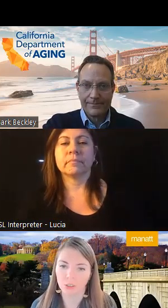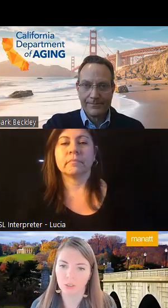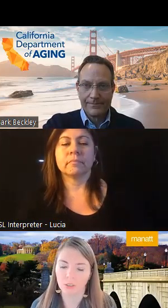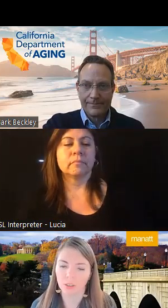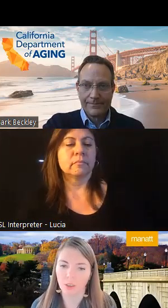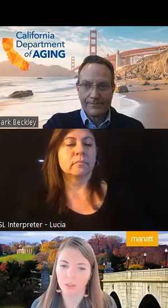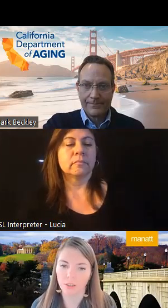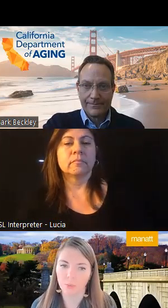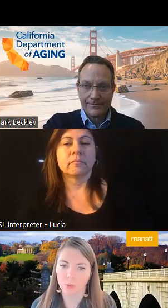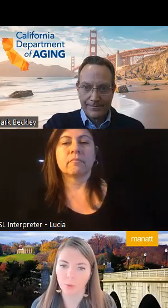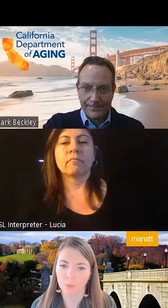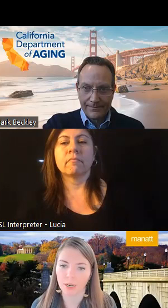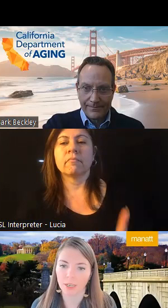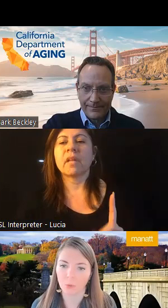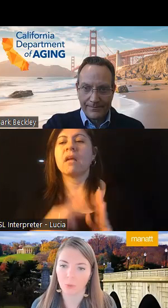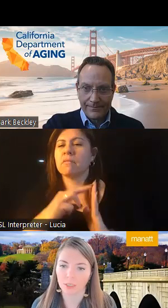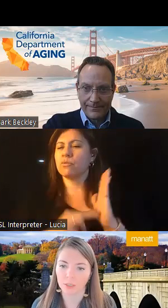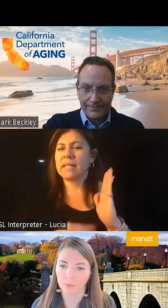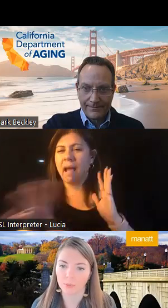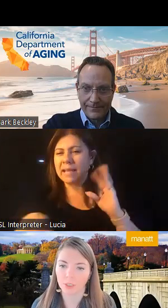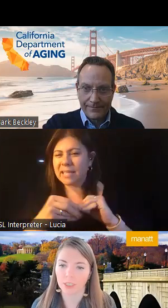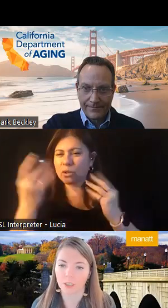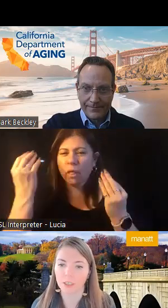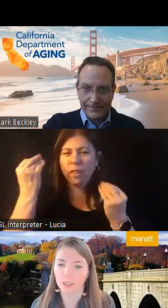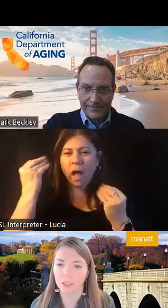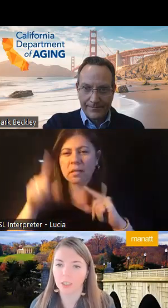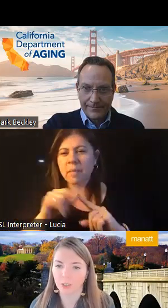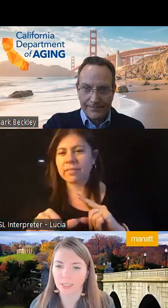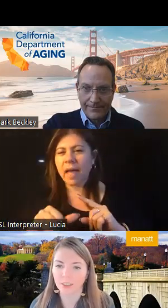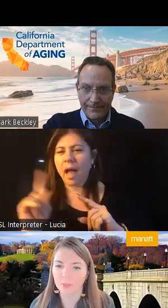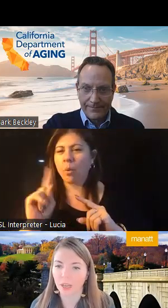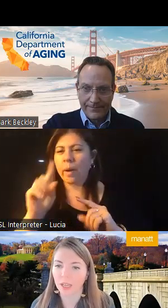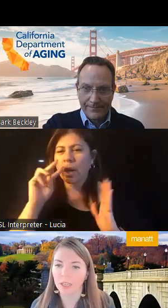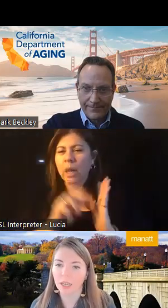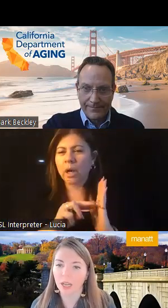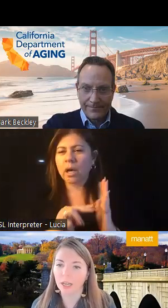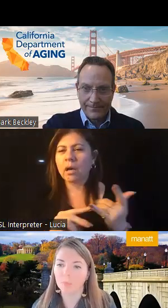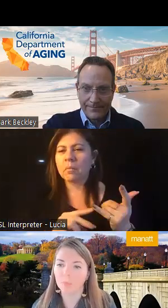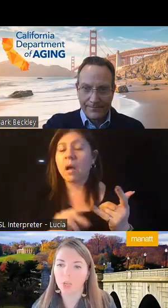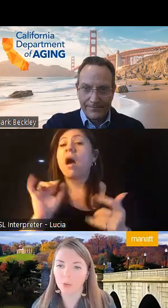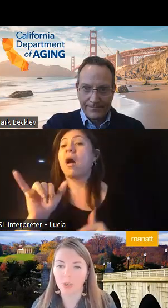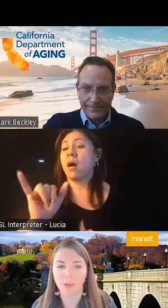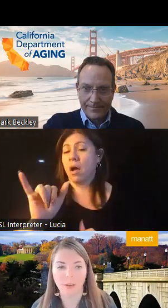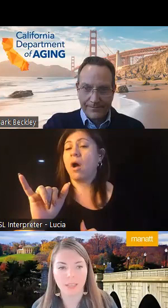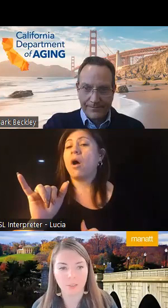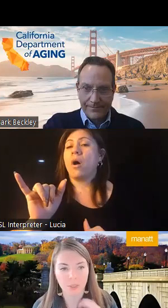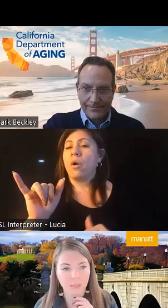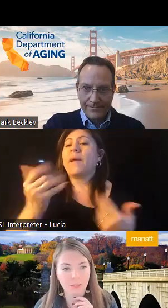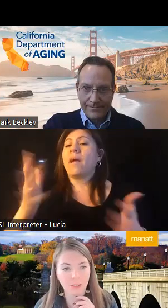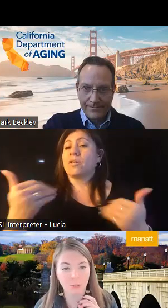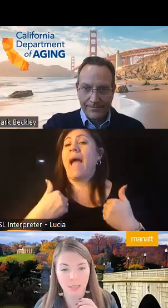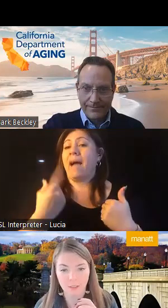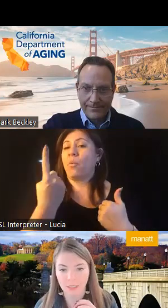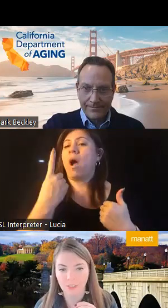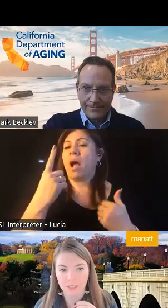Any additional thoughts from the group on where to look here? Great. So we've got A note around, as